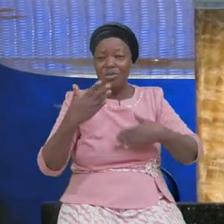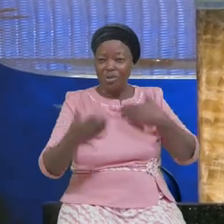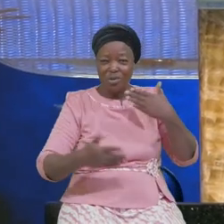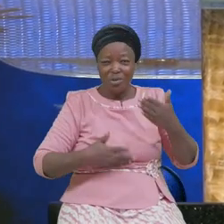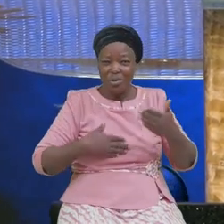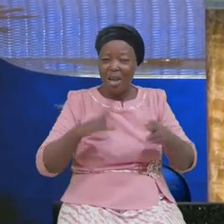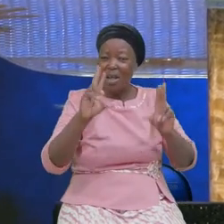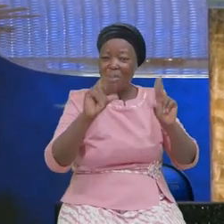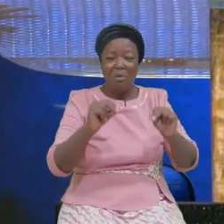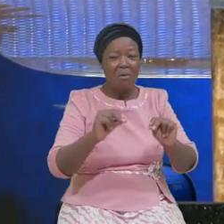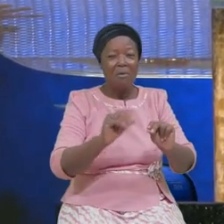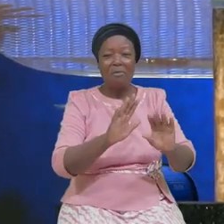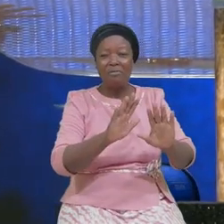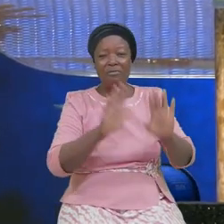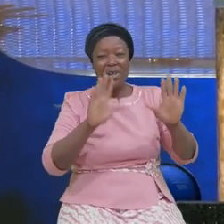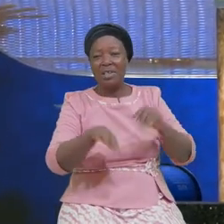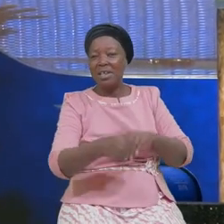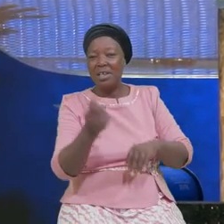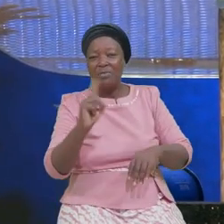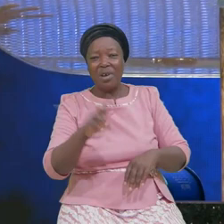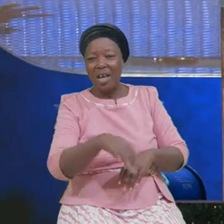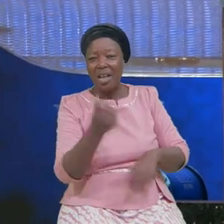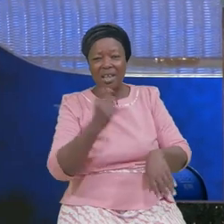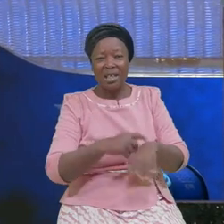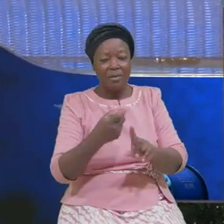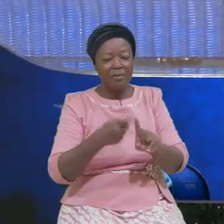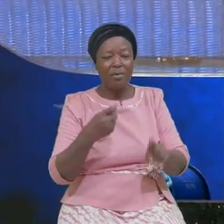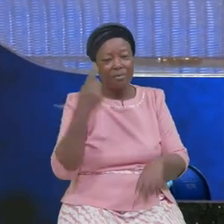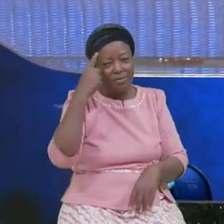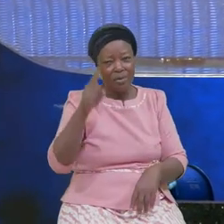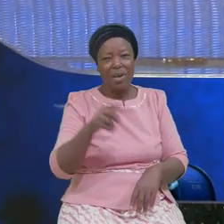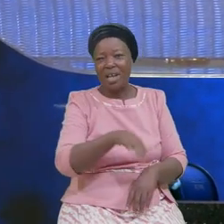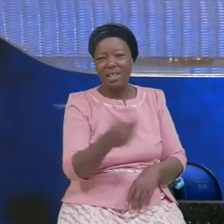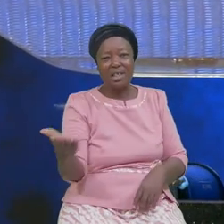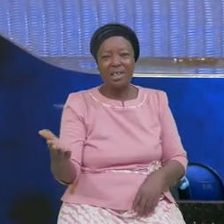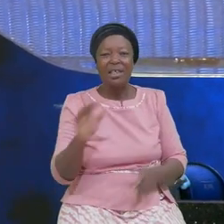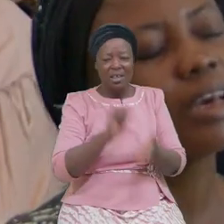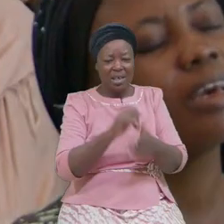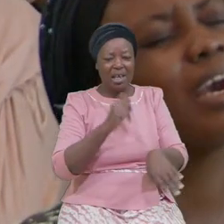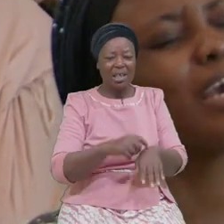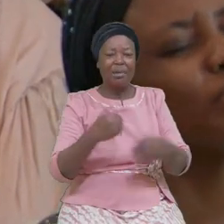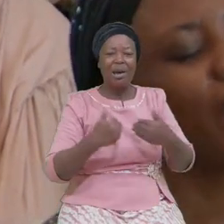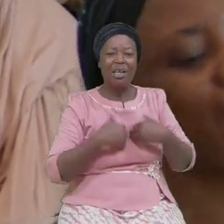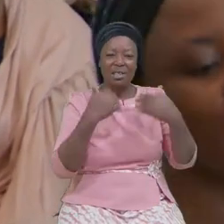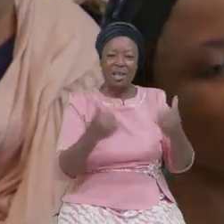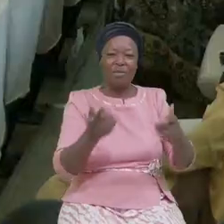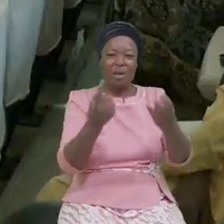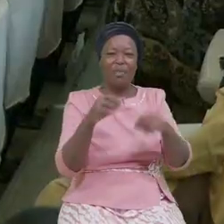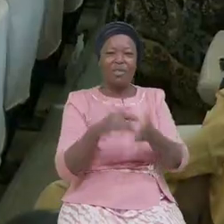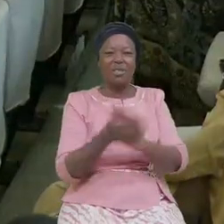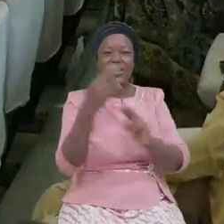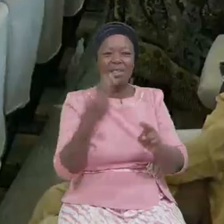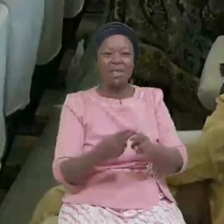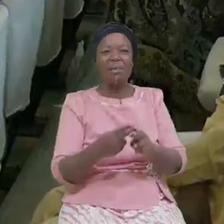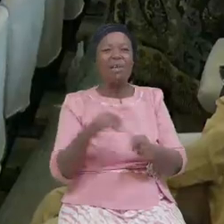no fear, anywhere, anytime for anything, that time has now come. But looking